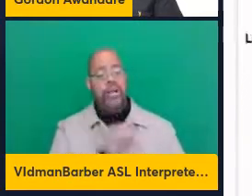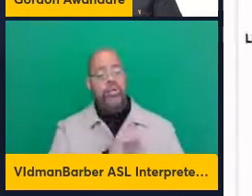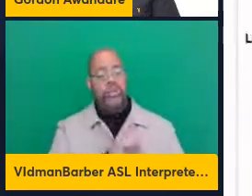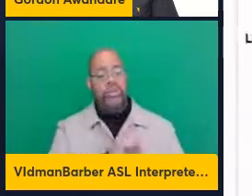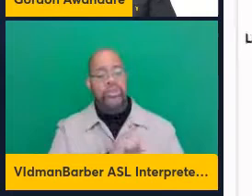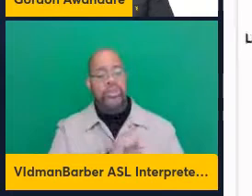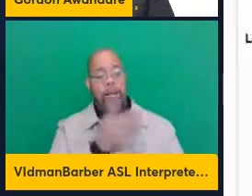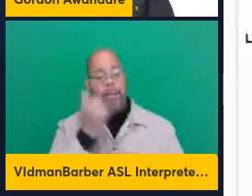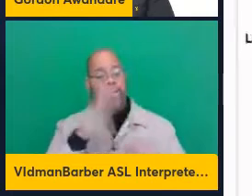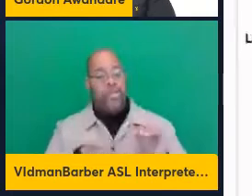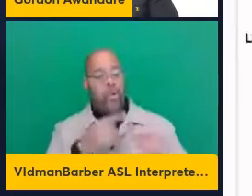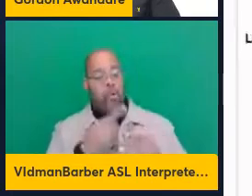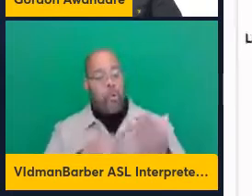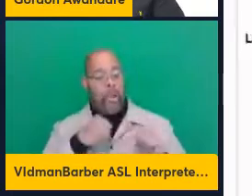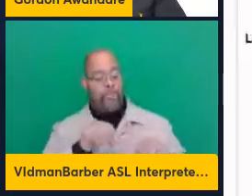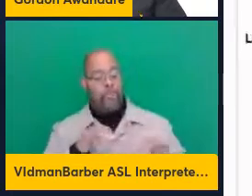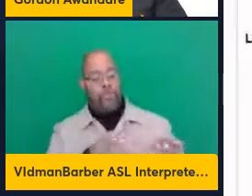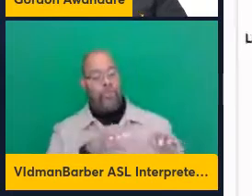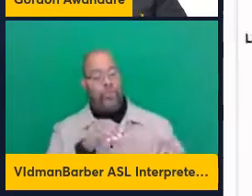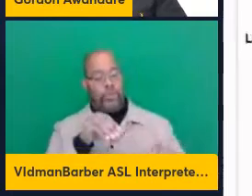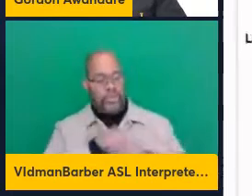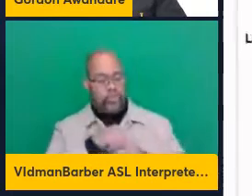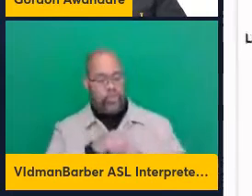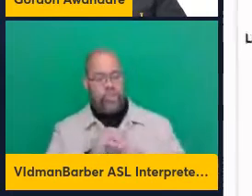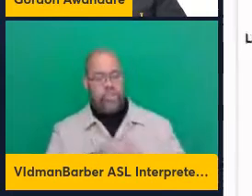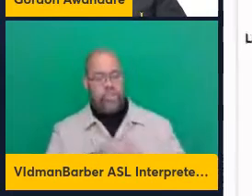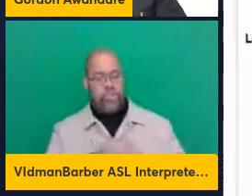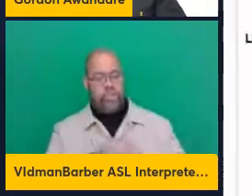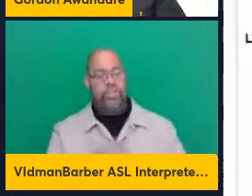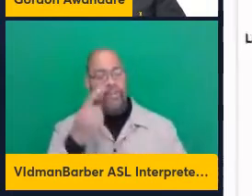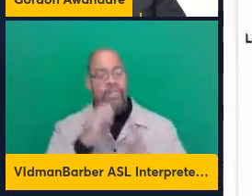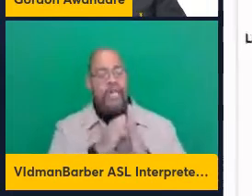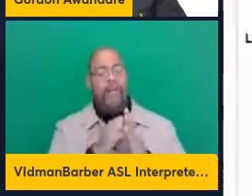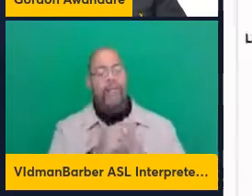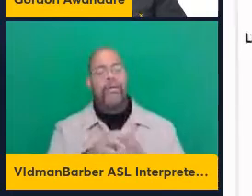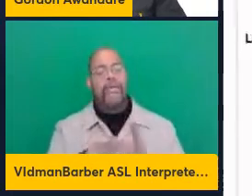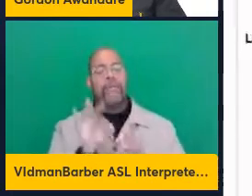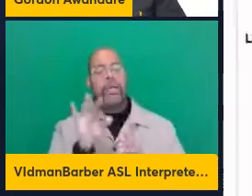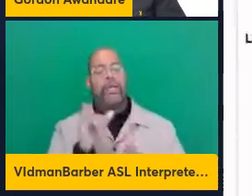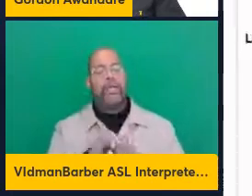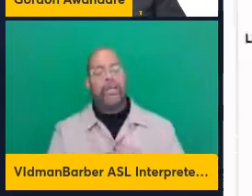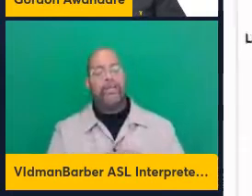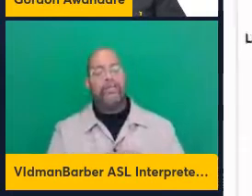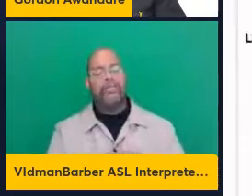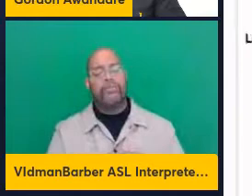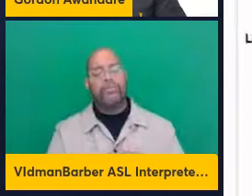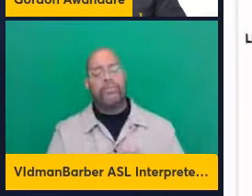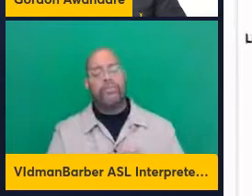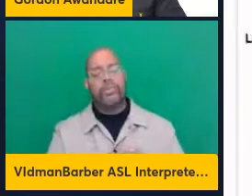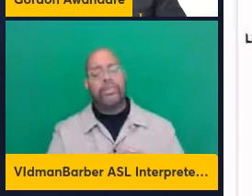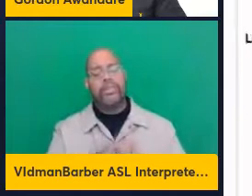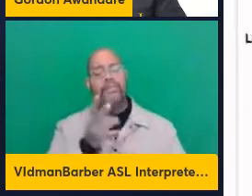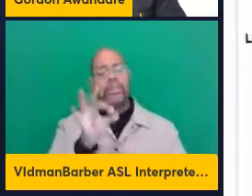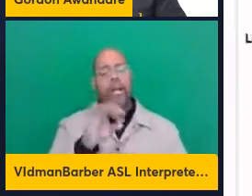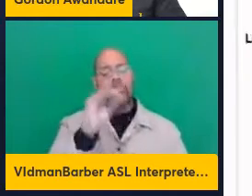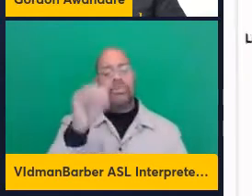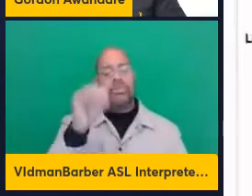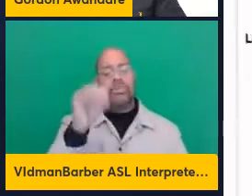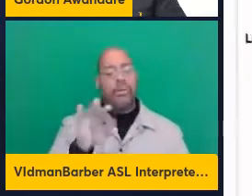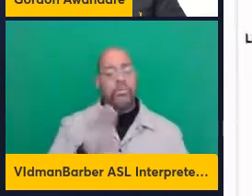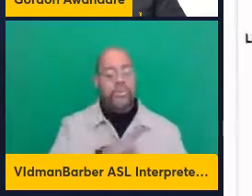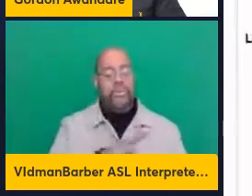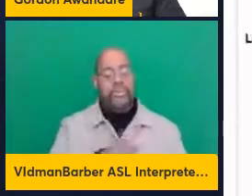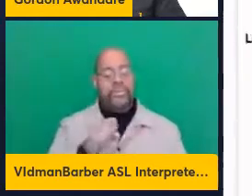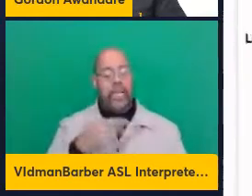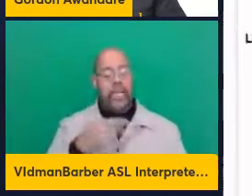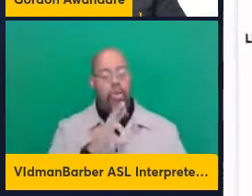better than what we have been able to do internally. So, for example, they found that 79% of industry